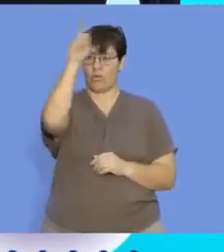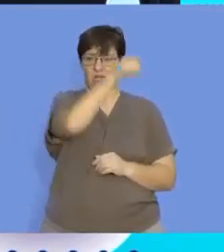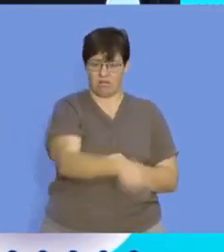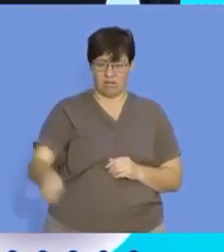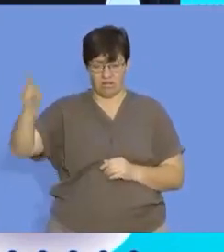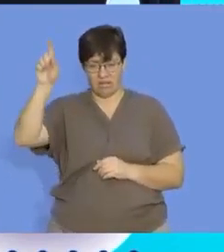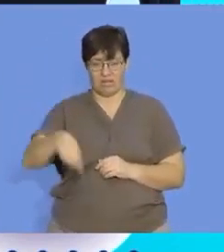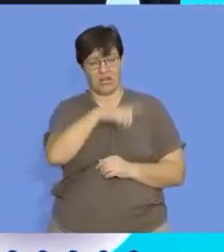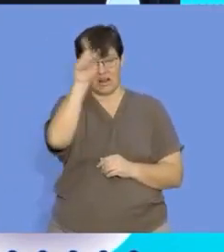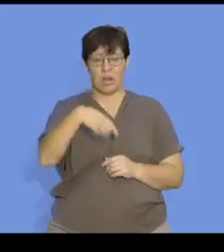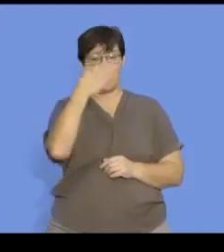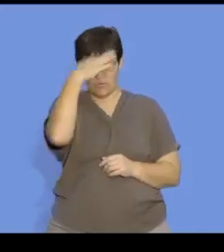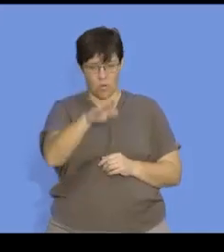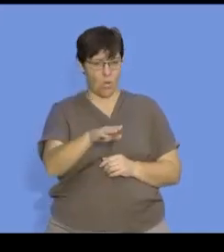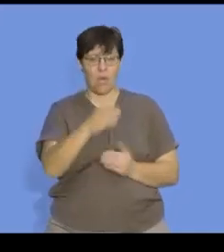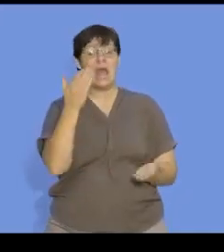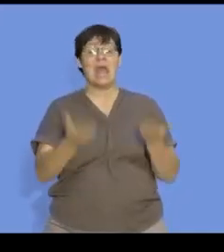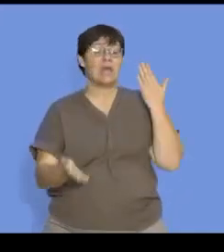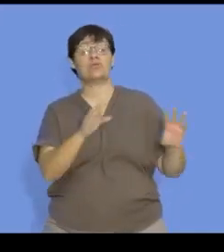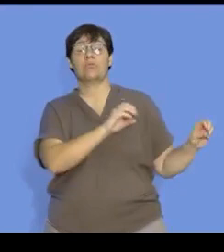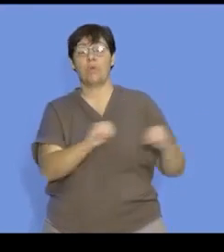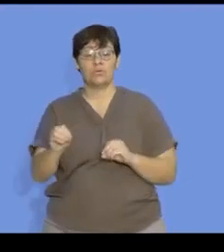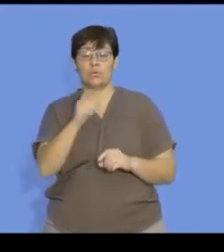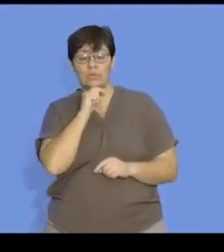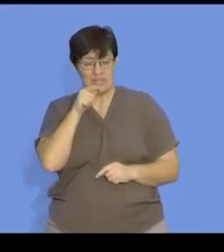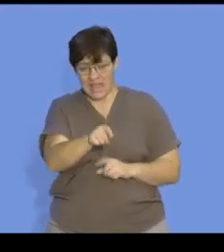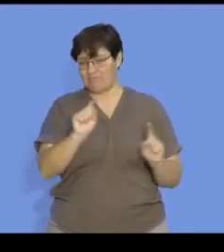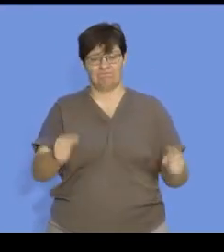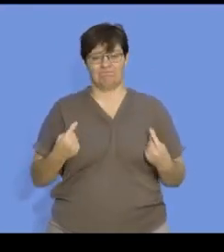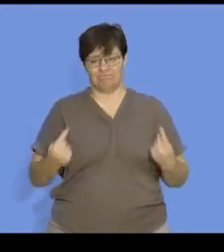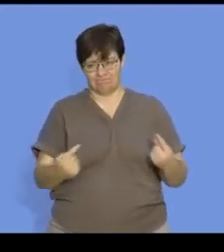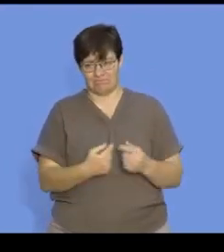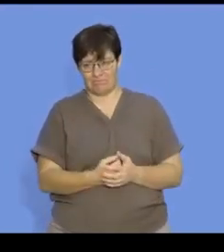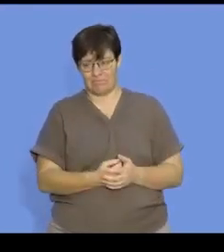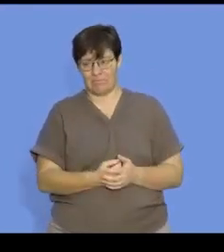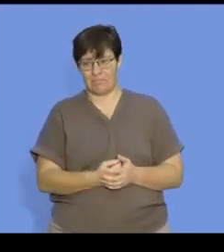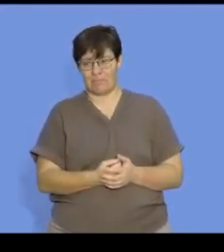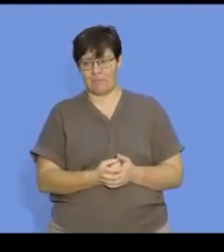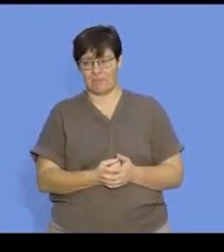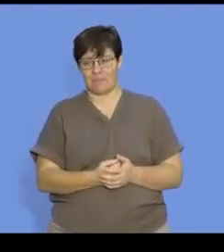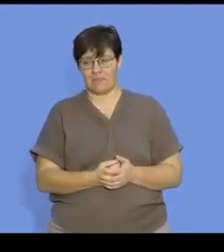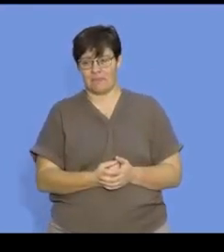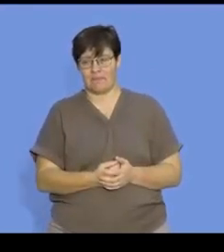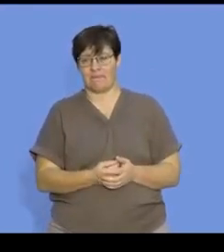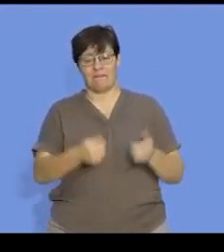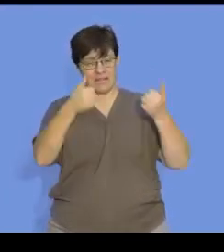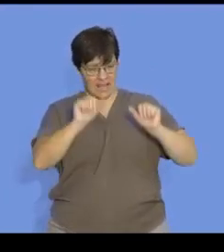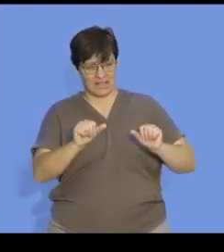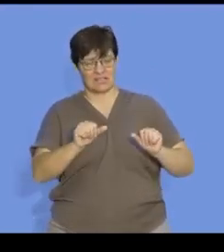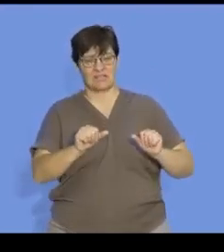know that you can't use equations of motion, which is what my next option was, roller coasters.